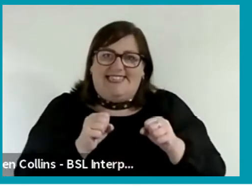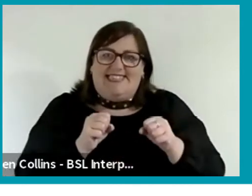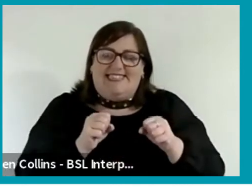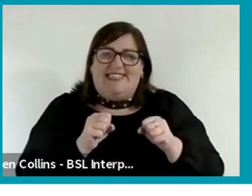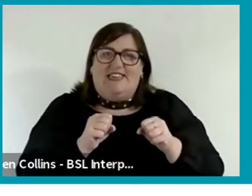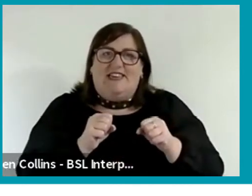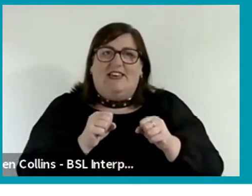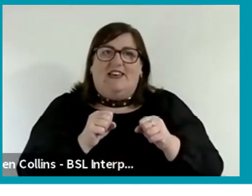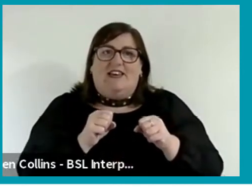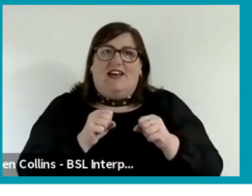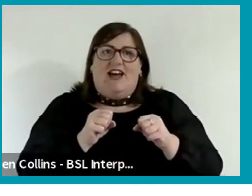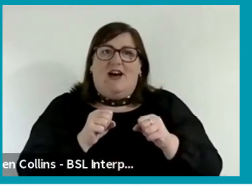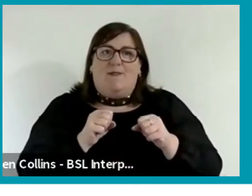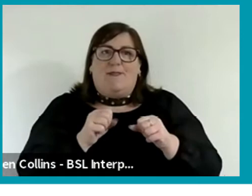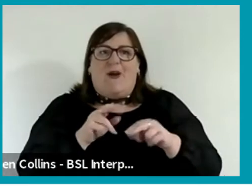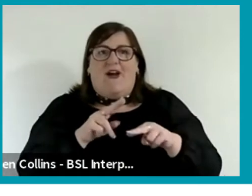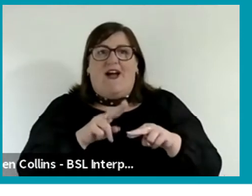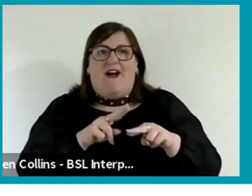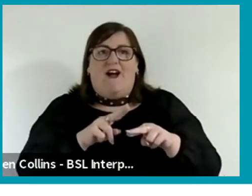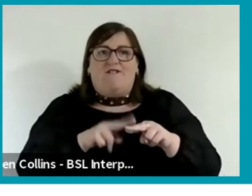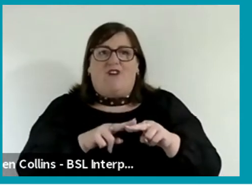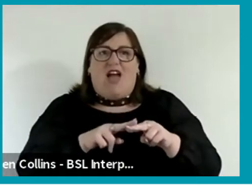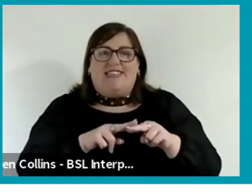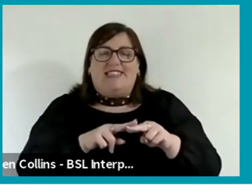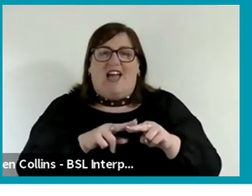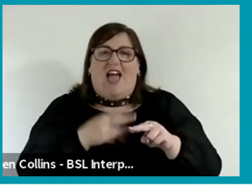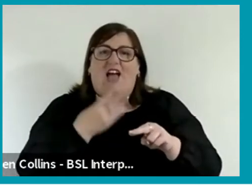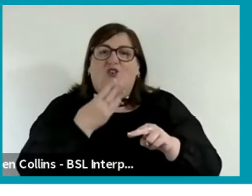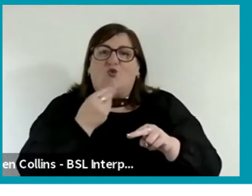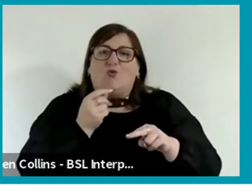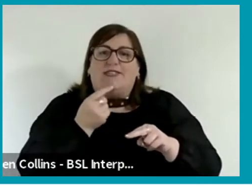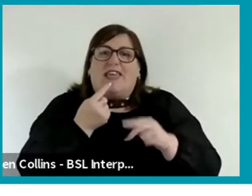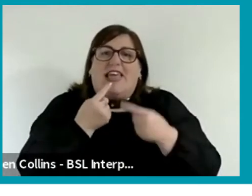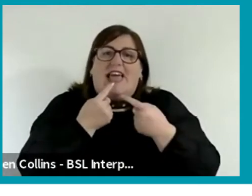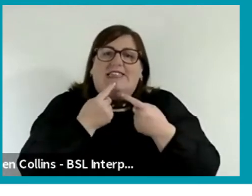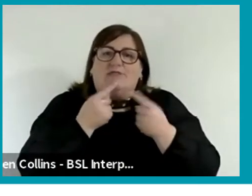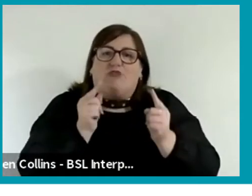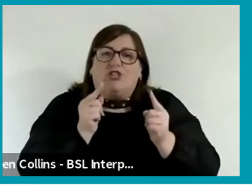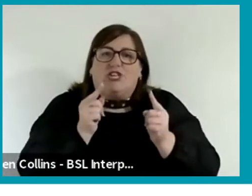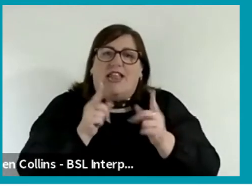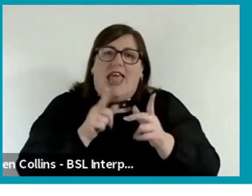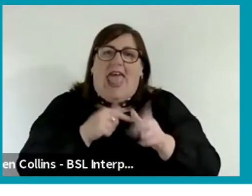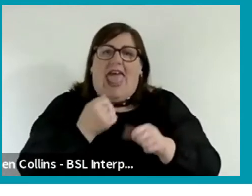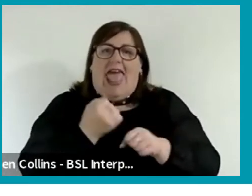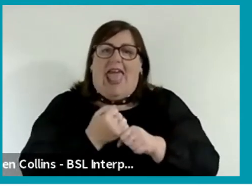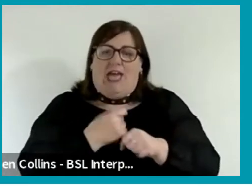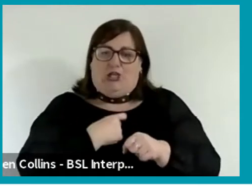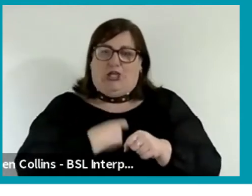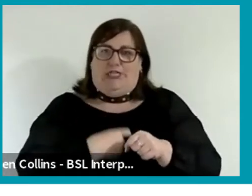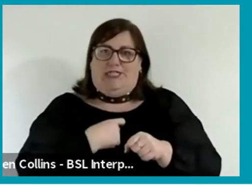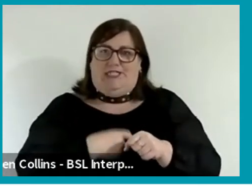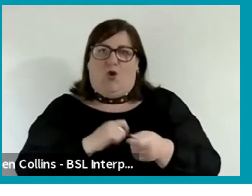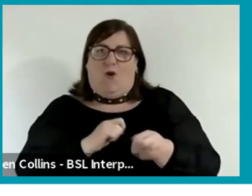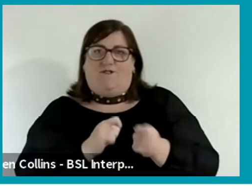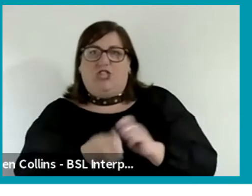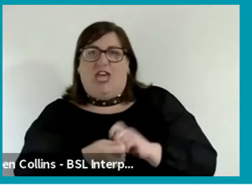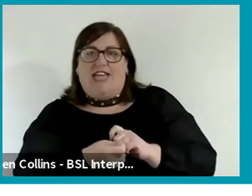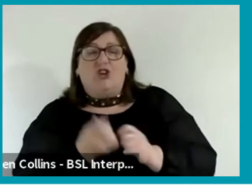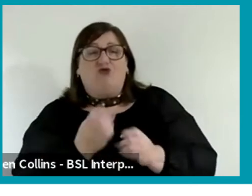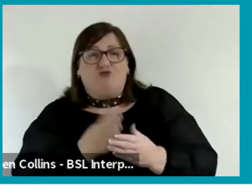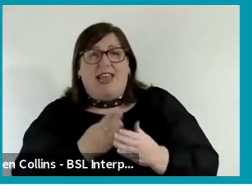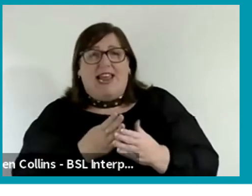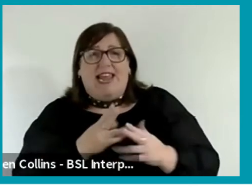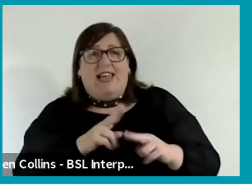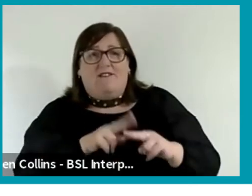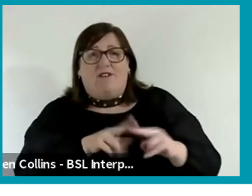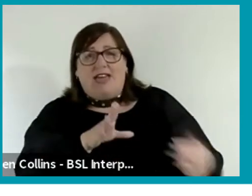Faizah. As in Faizah Tahir, she came to us as a guiding light. There was myself and many of the board as well. I